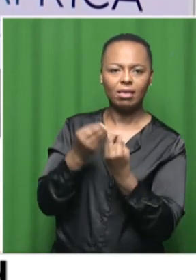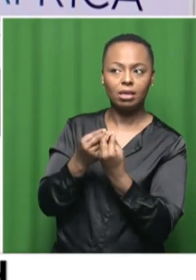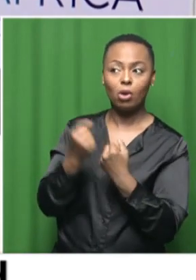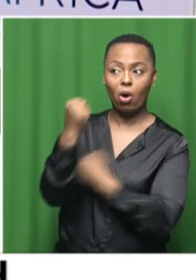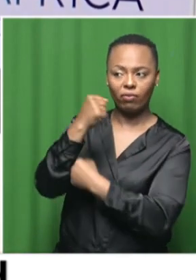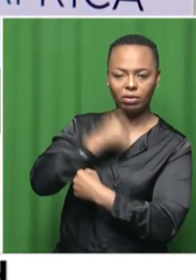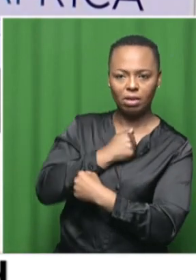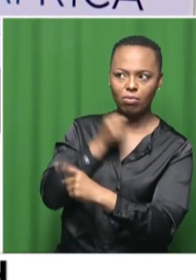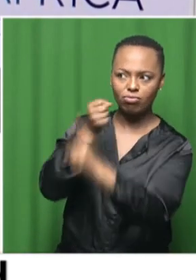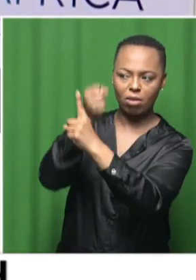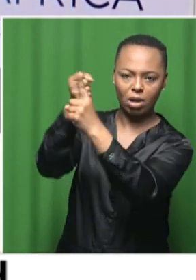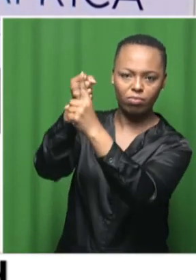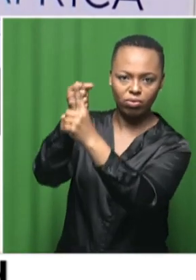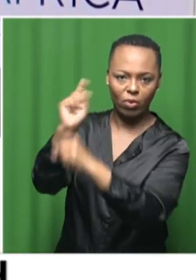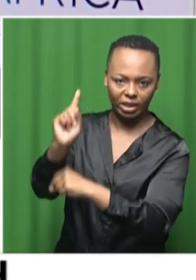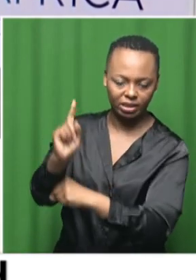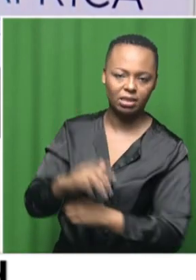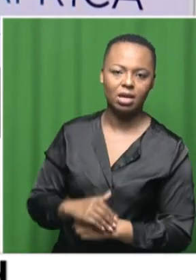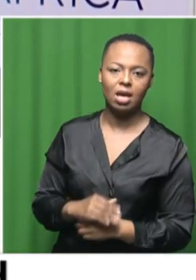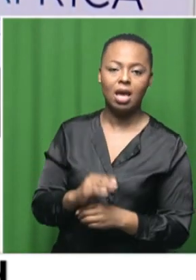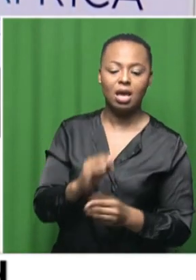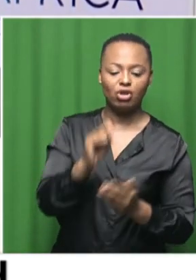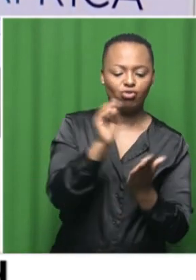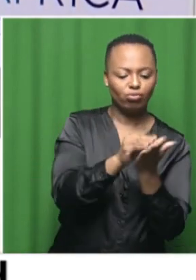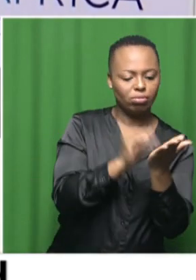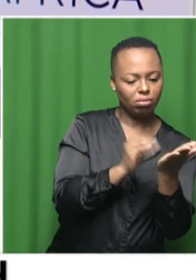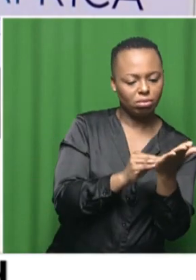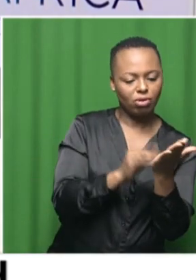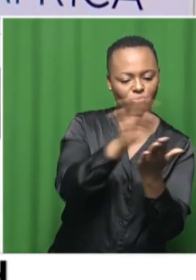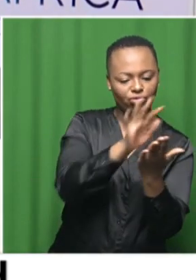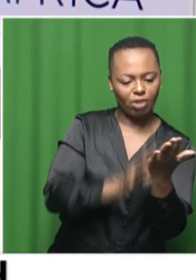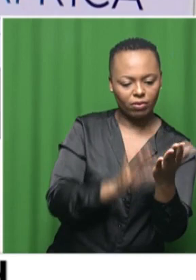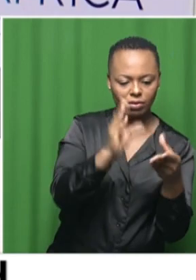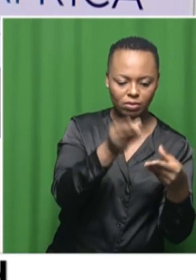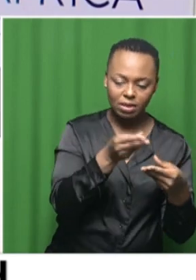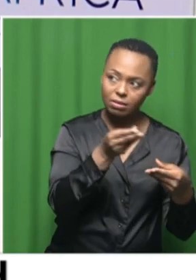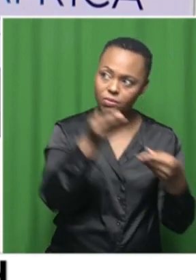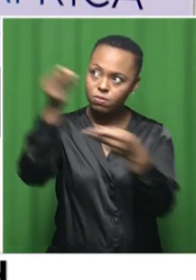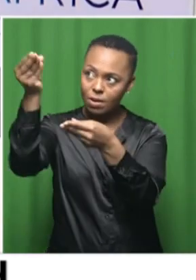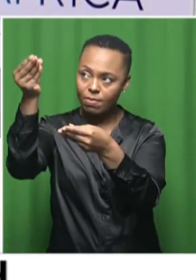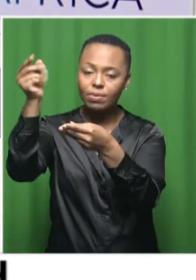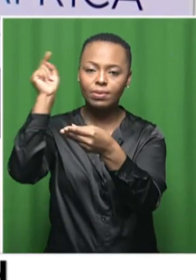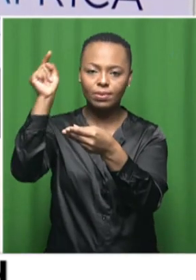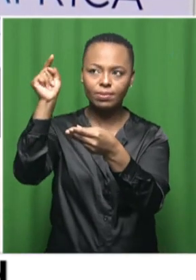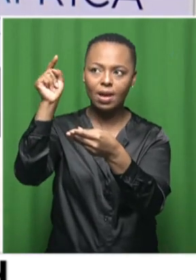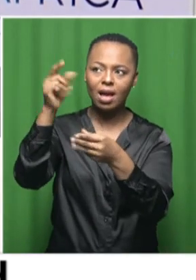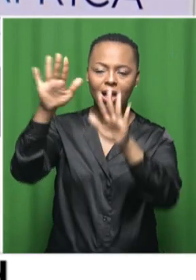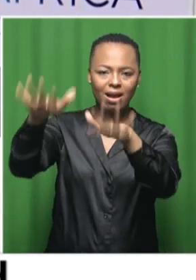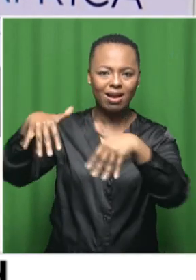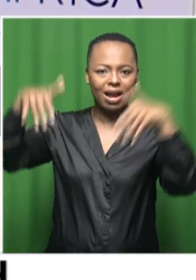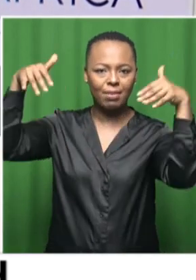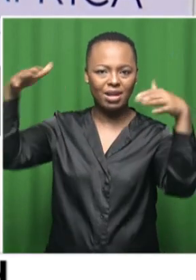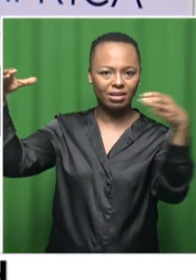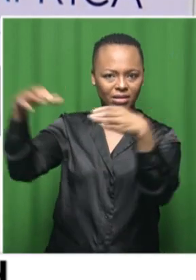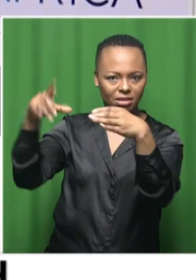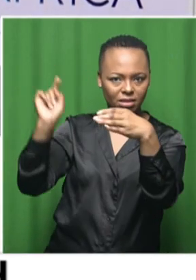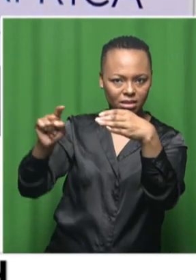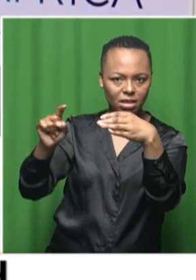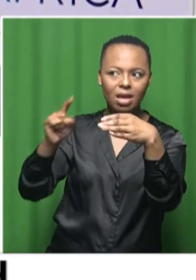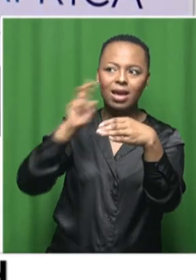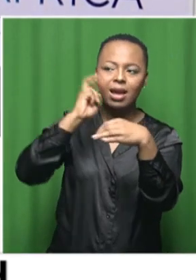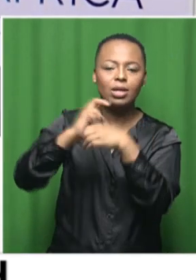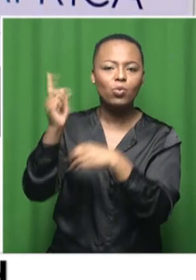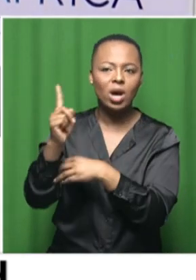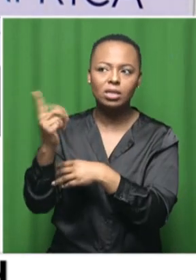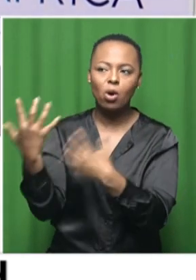make that submission to Cabinet, was that there must be a correlation between our investment